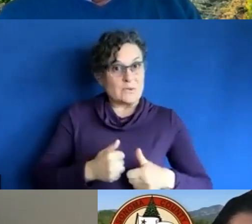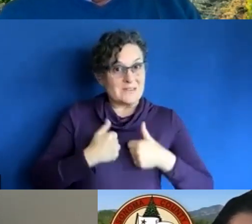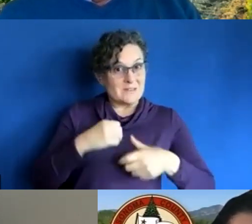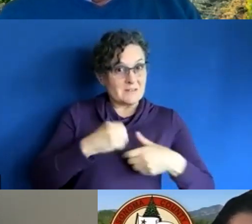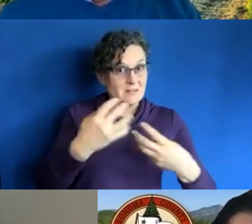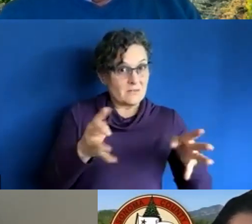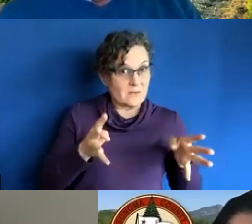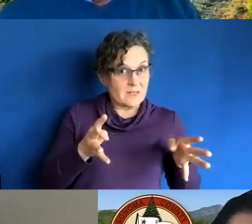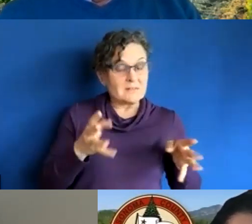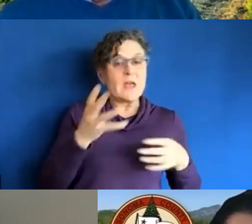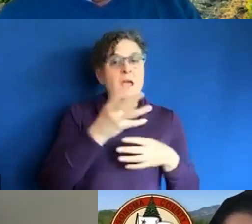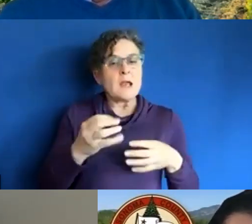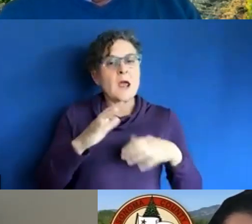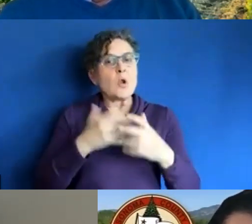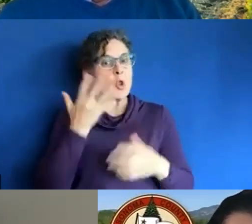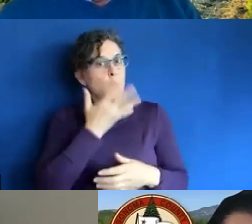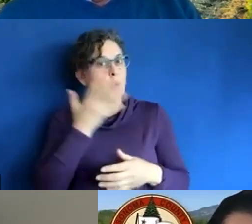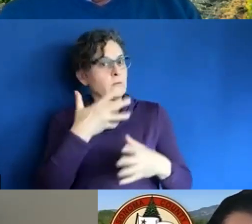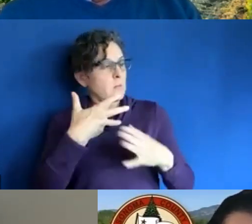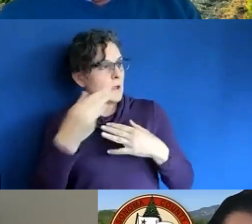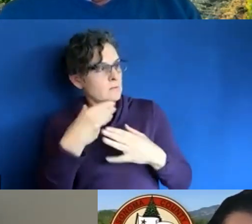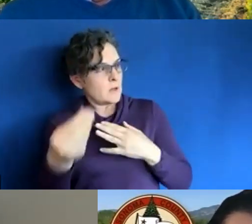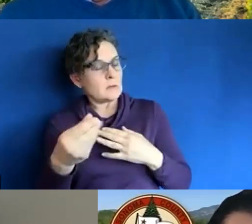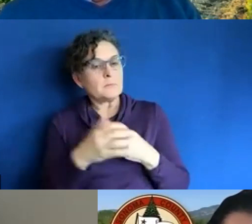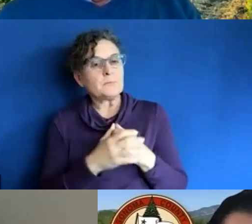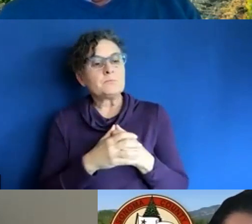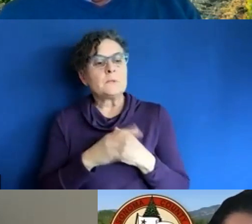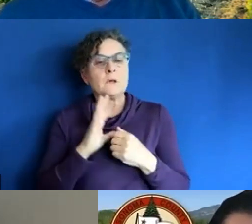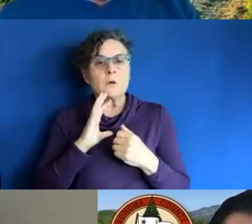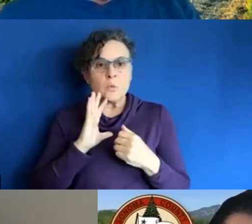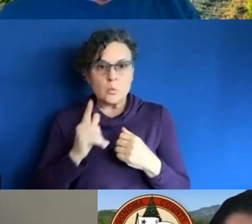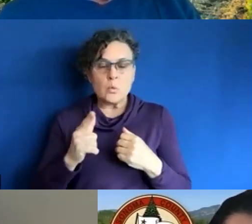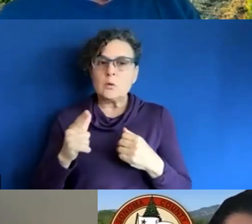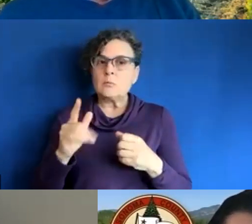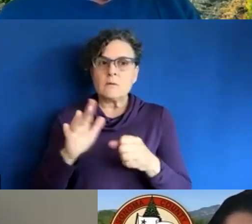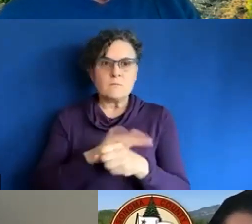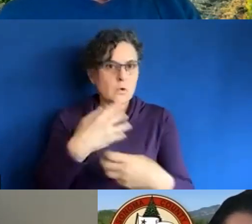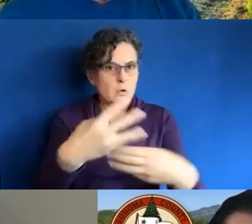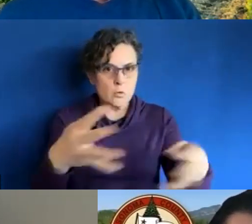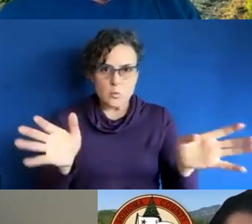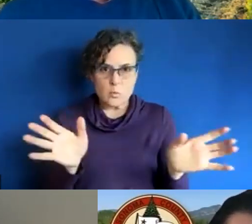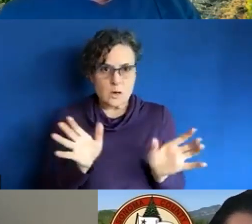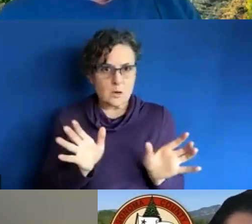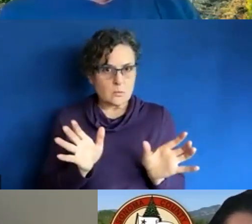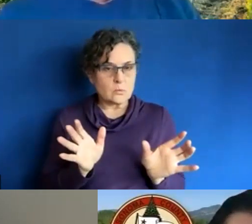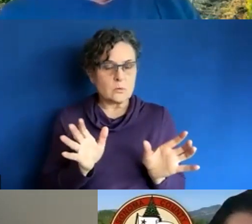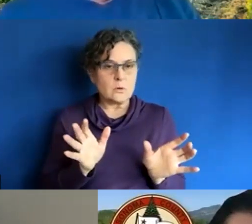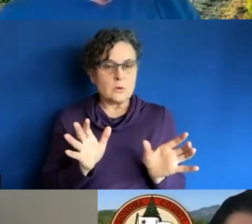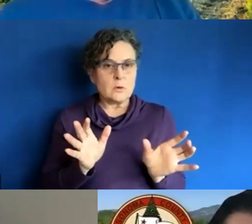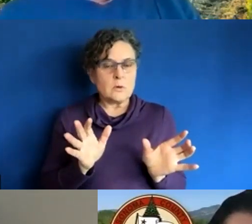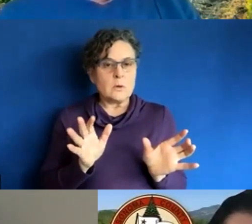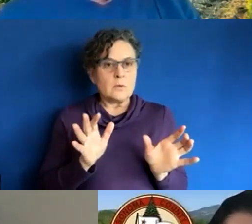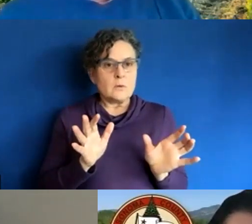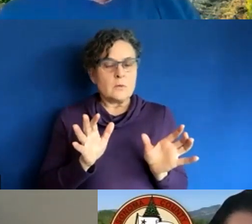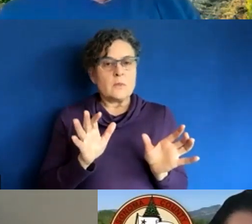the aesthetics from the outside. It'd be fully surrounding the emergency sheltering